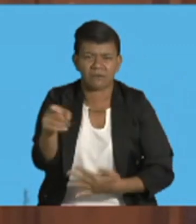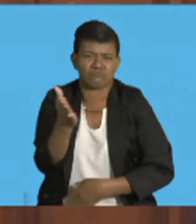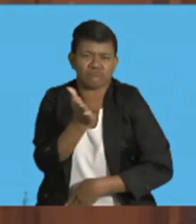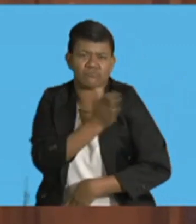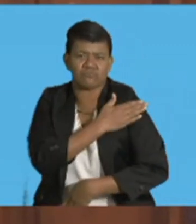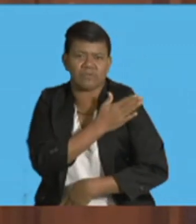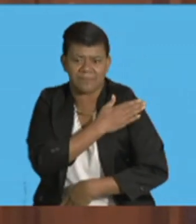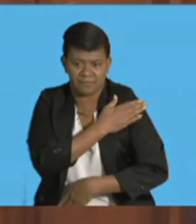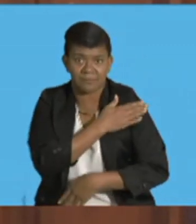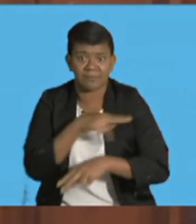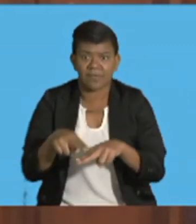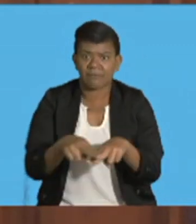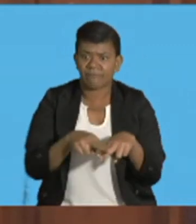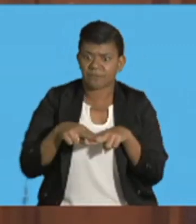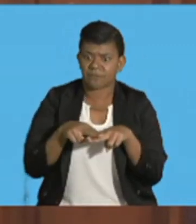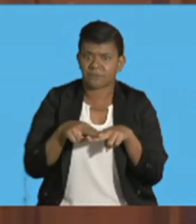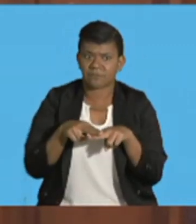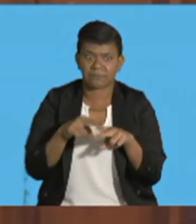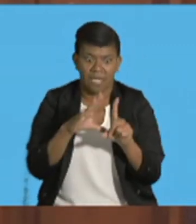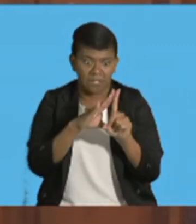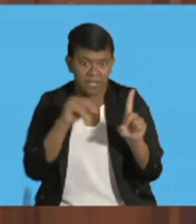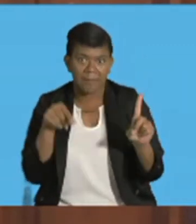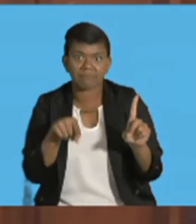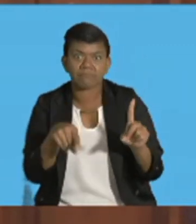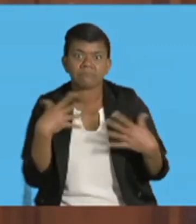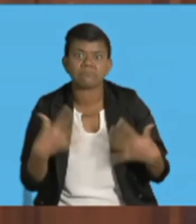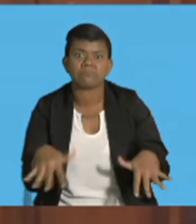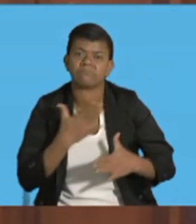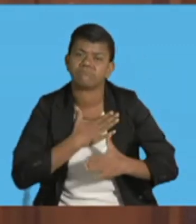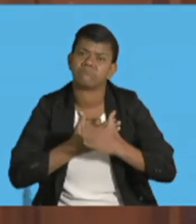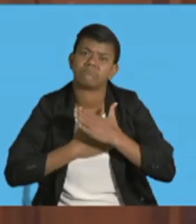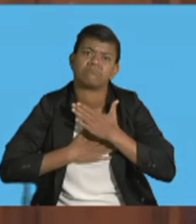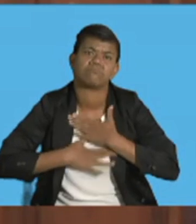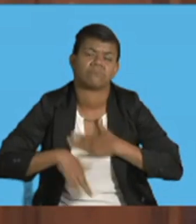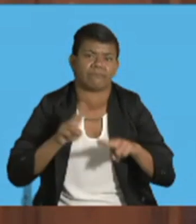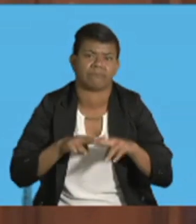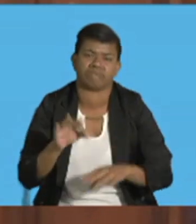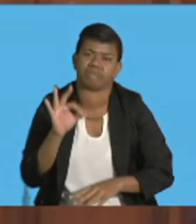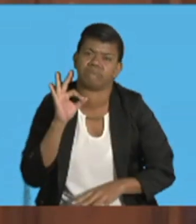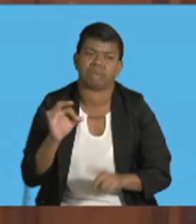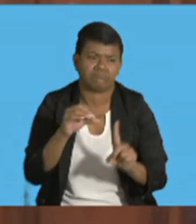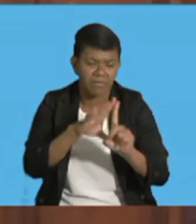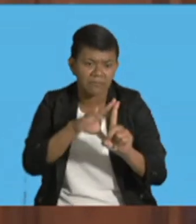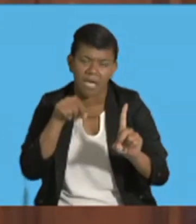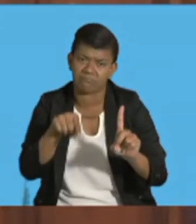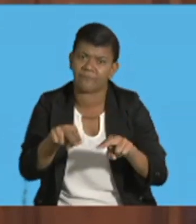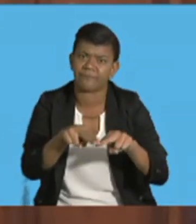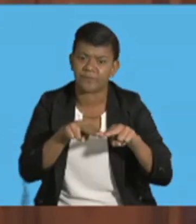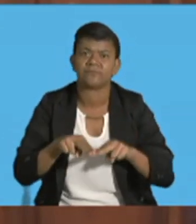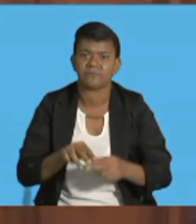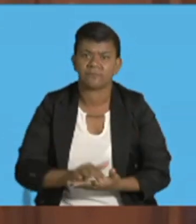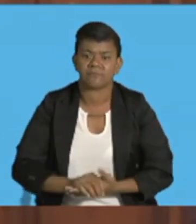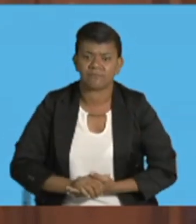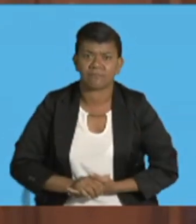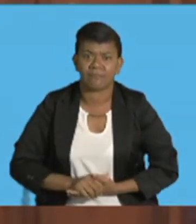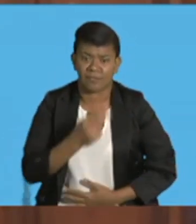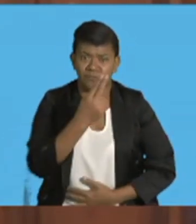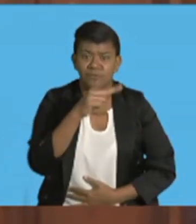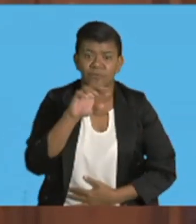time. I've just came from New Zealand, where I visited the scene of the horrific attack on Muslims in